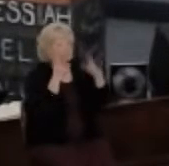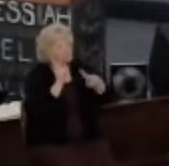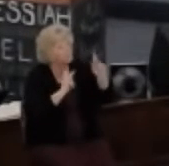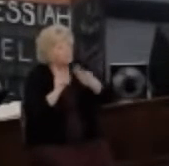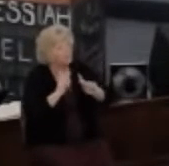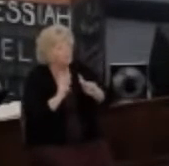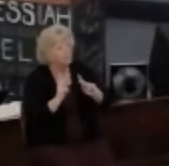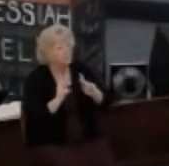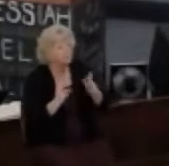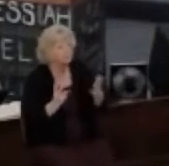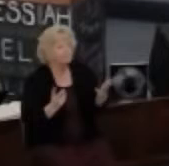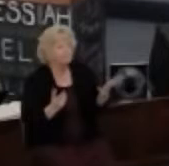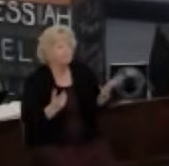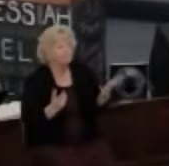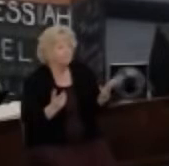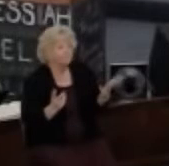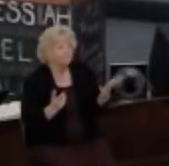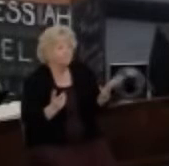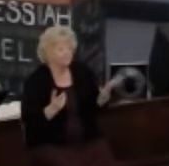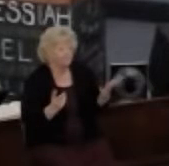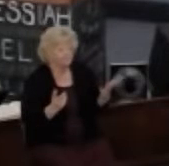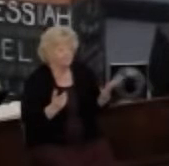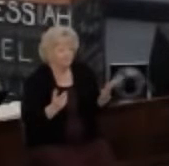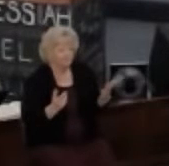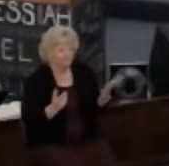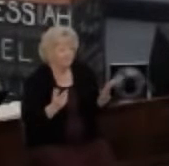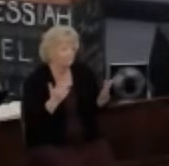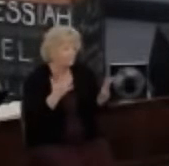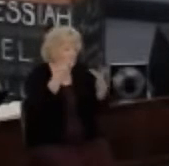become afflicted with that epidemic known as